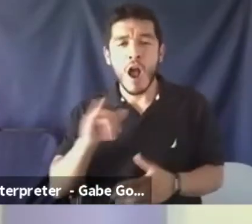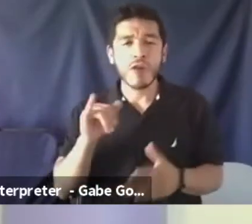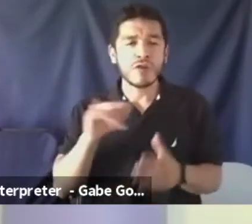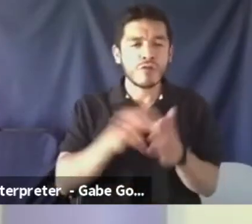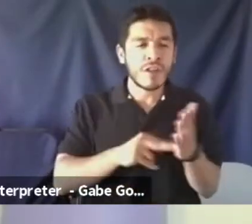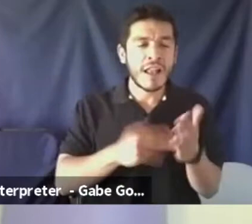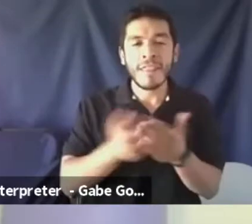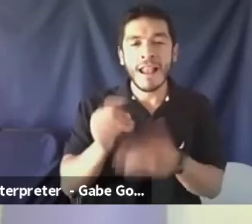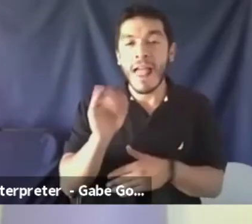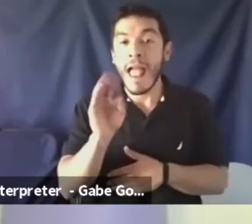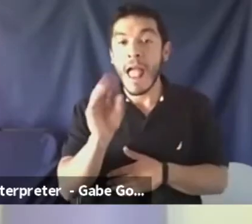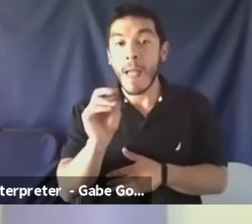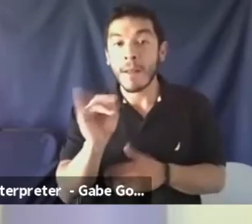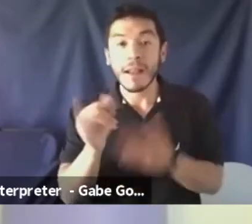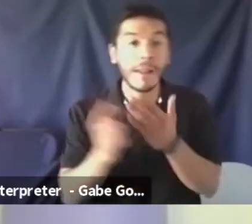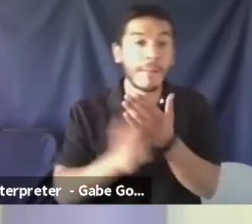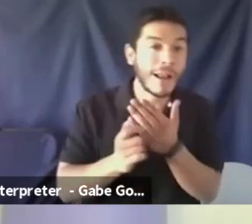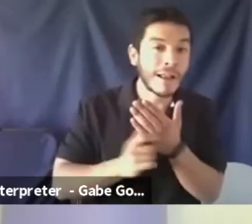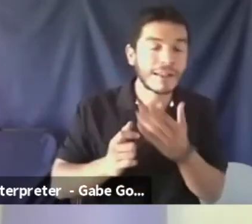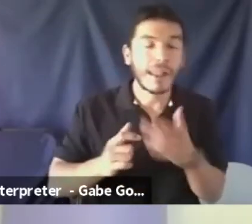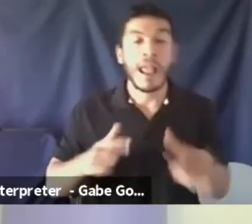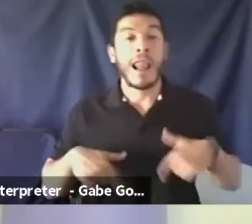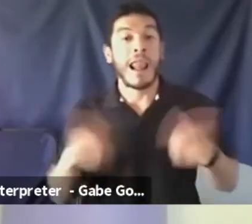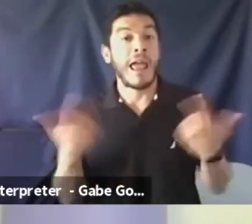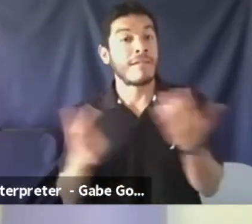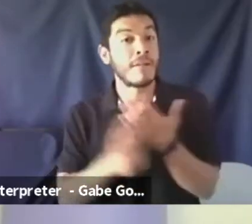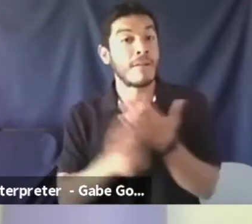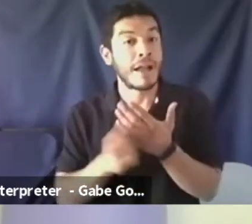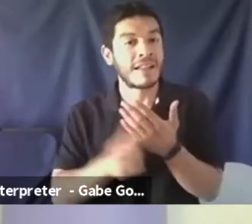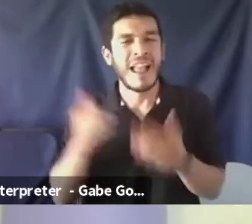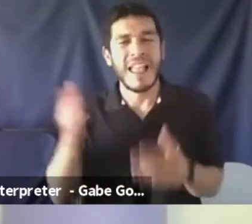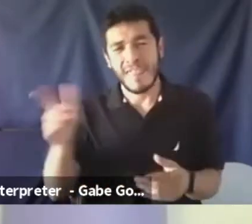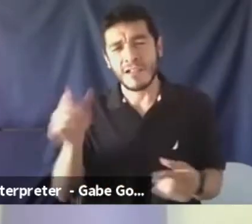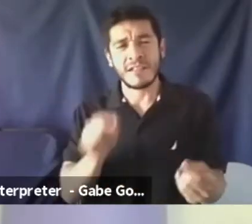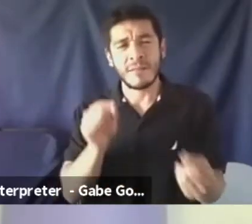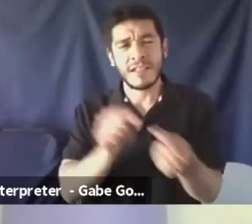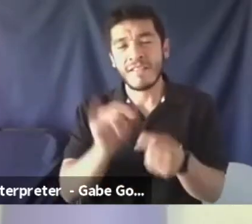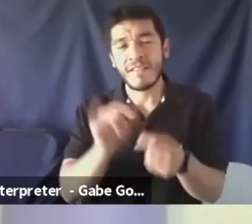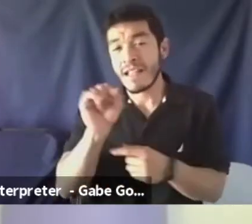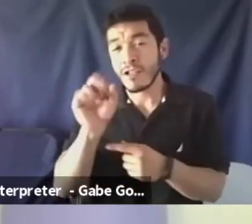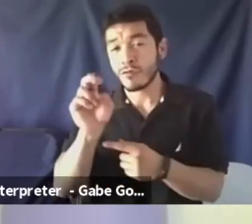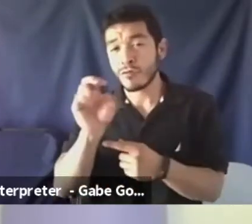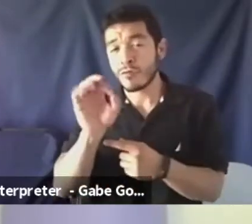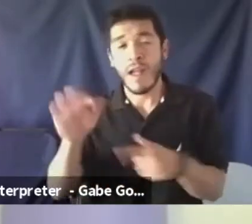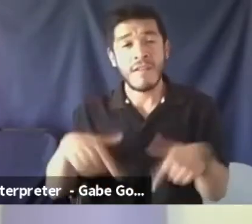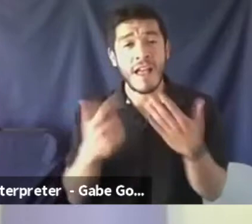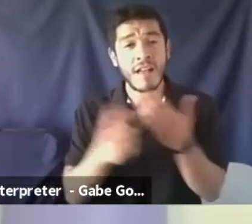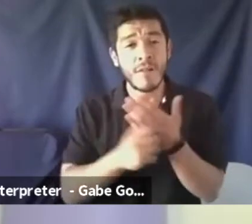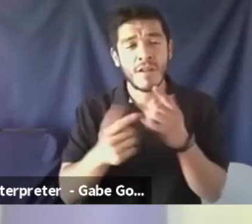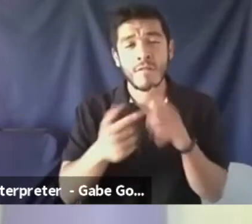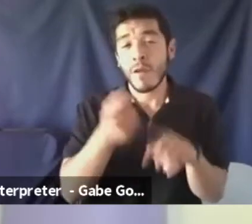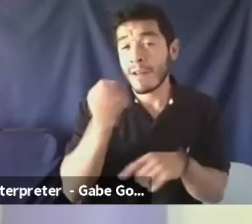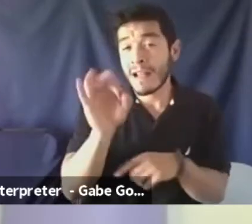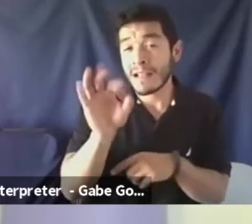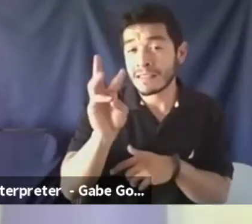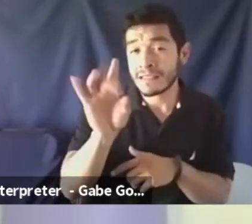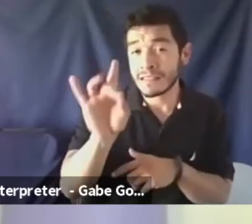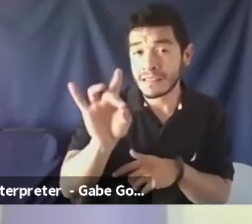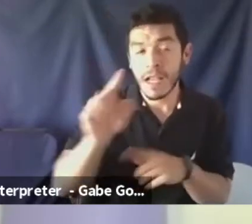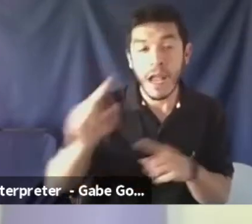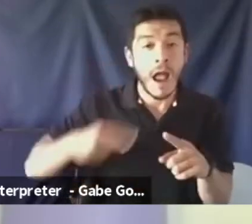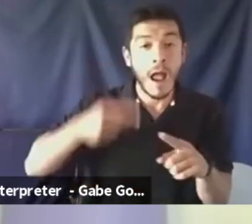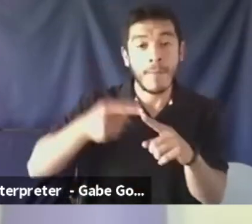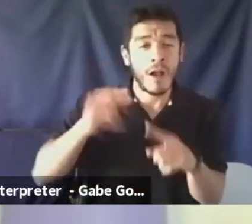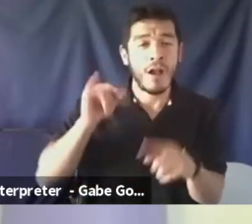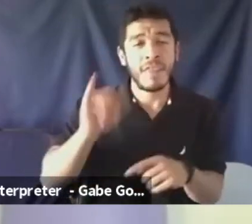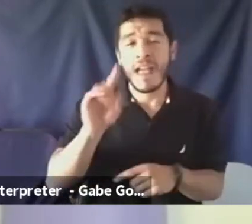Ebony Magazine, Life Magazine. There's a specific issue of Life Magazine from 1968 about the